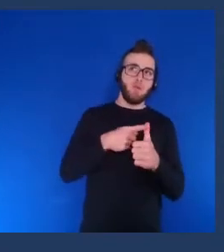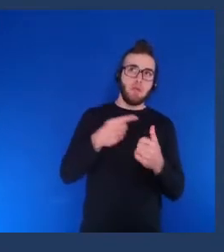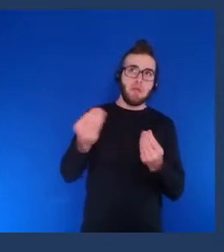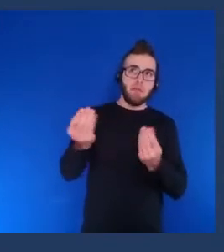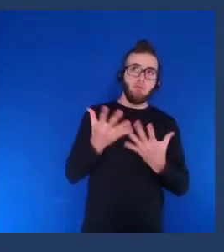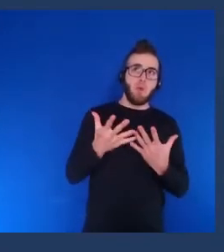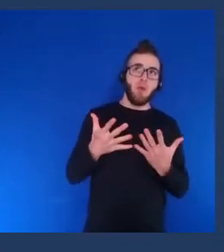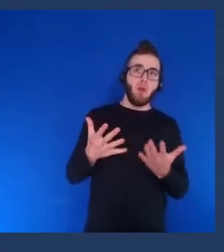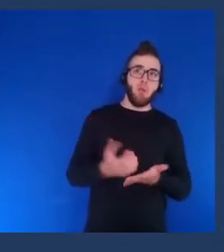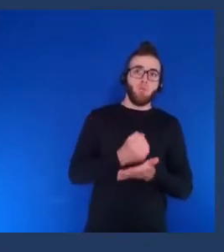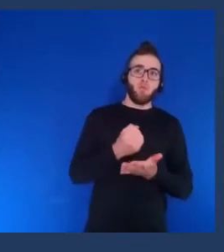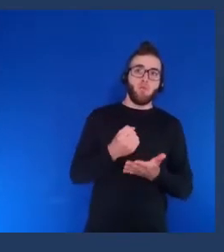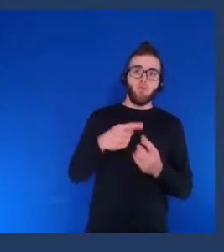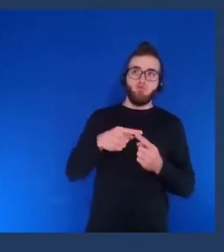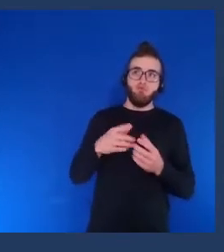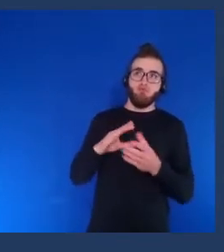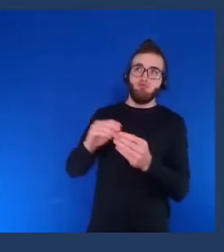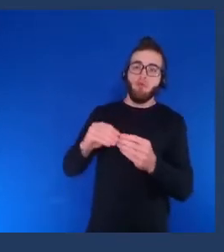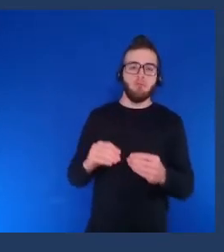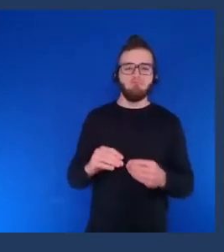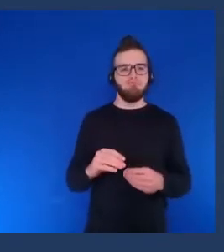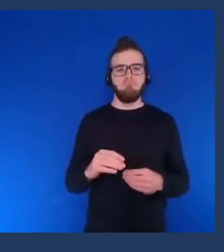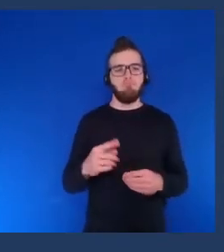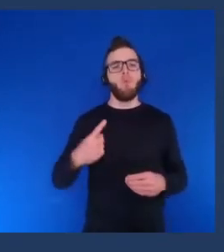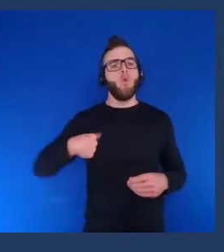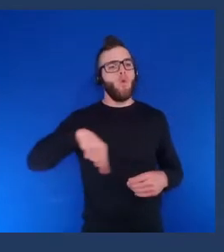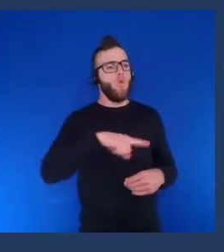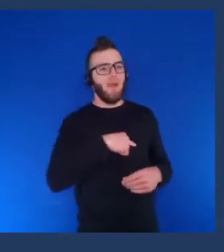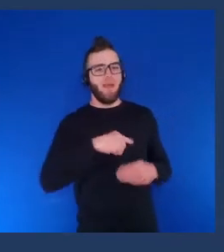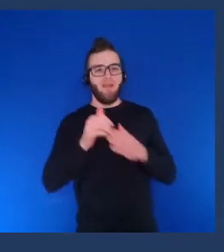an opportunity to invite a different type of discussion.